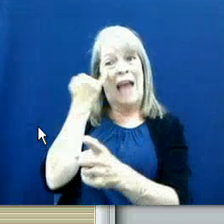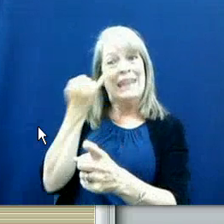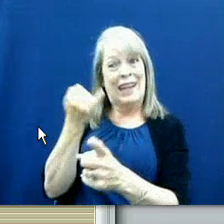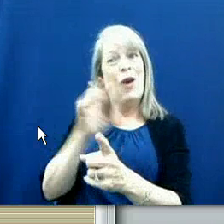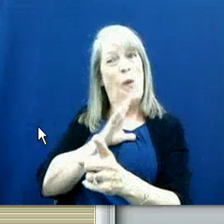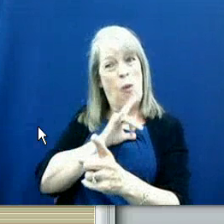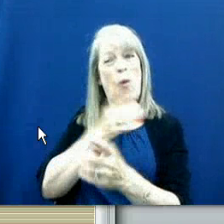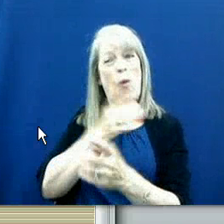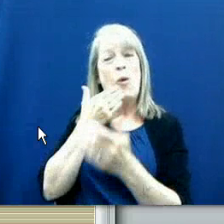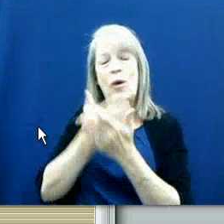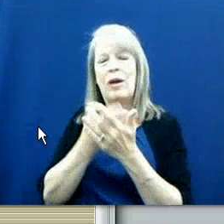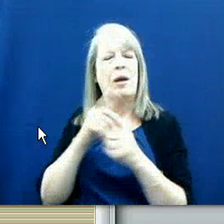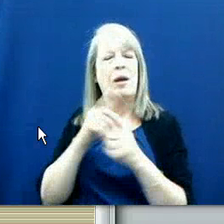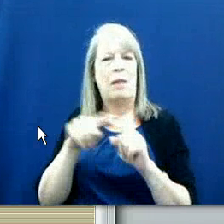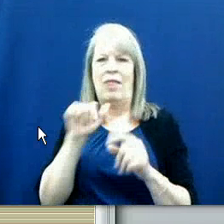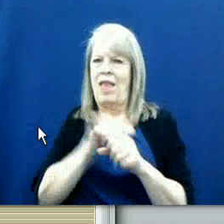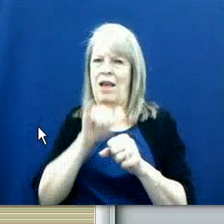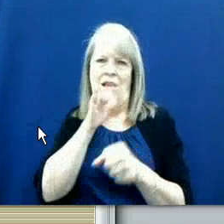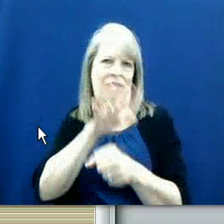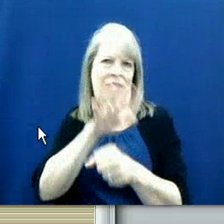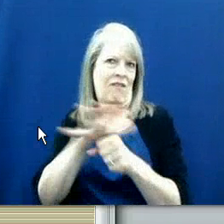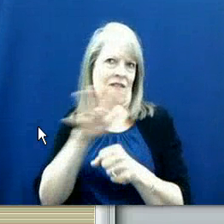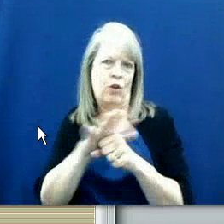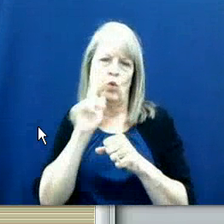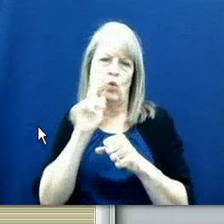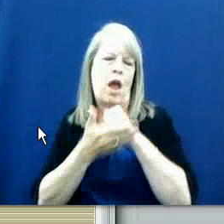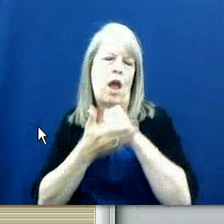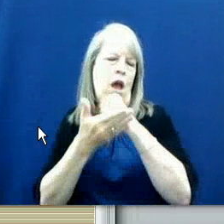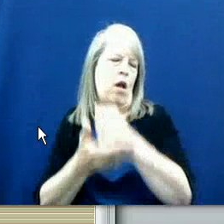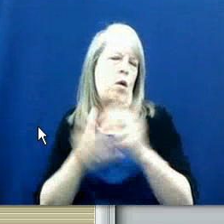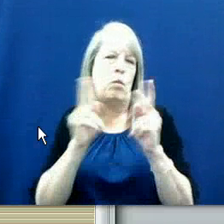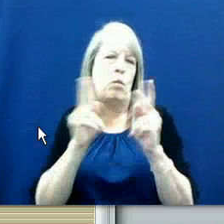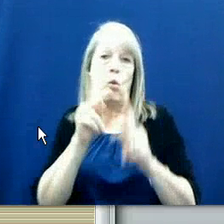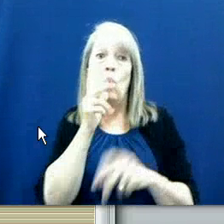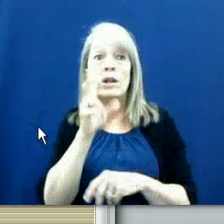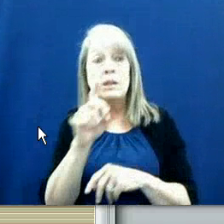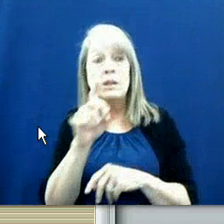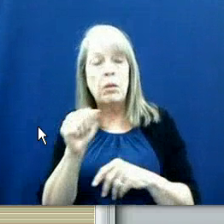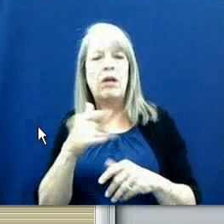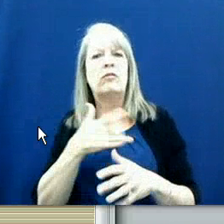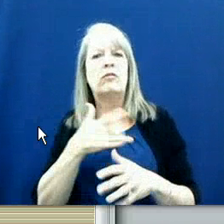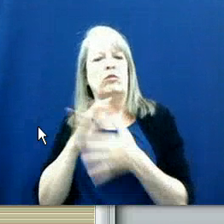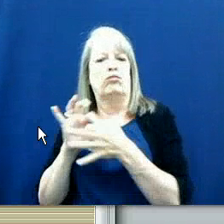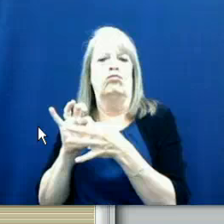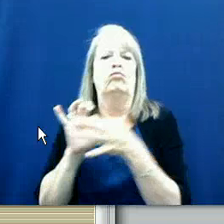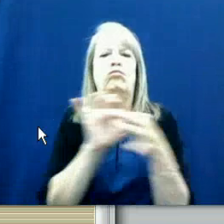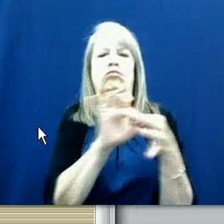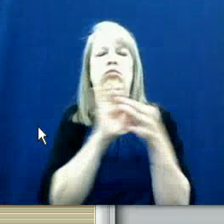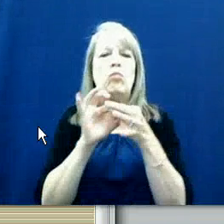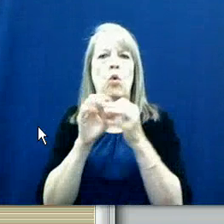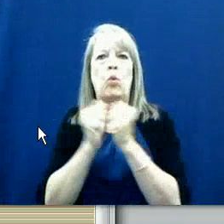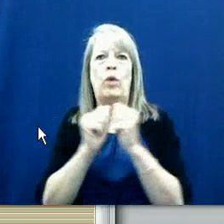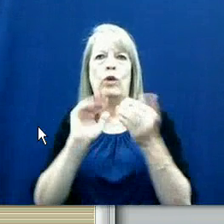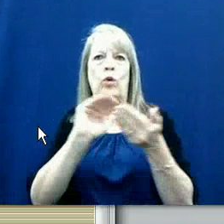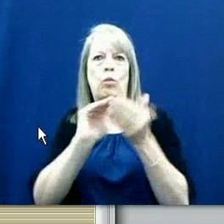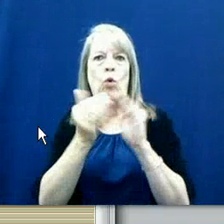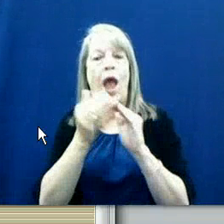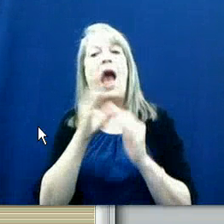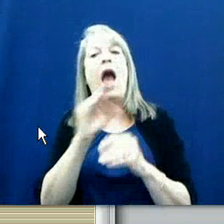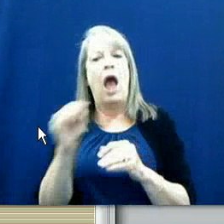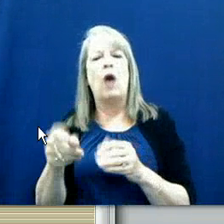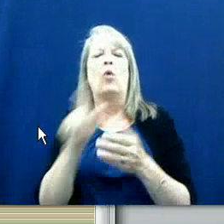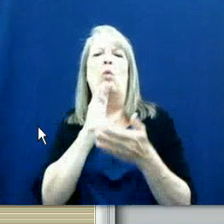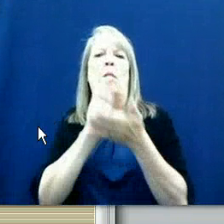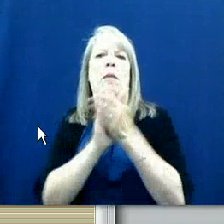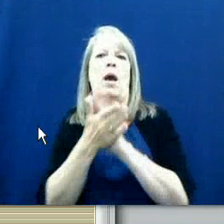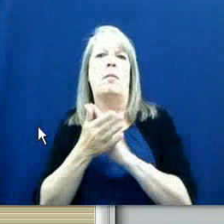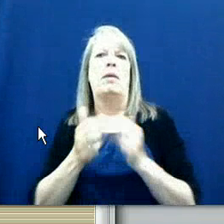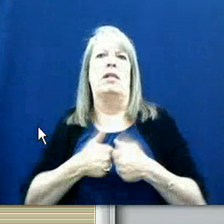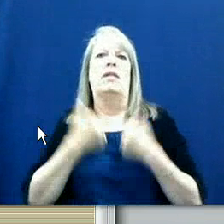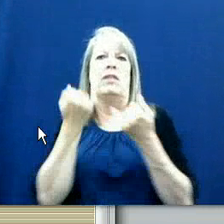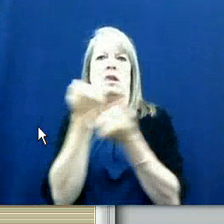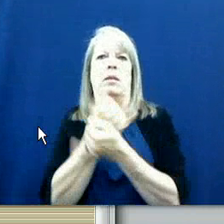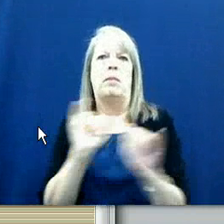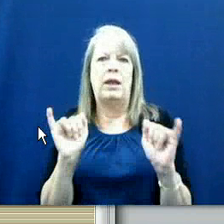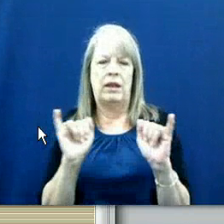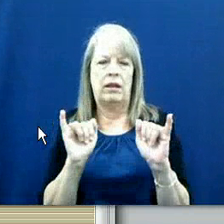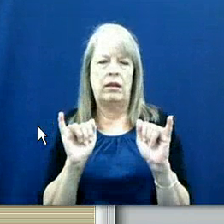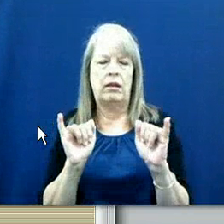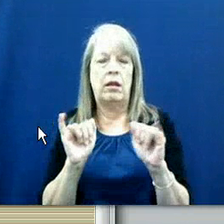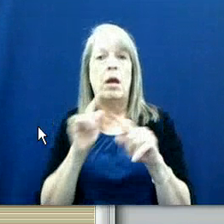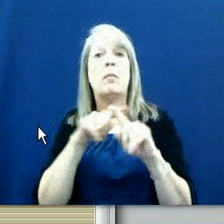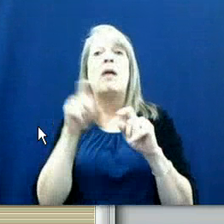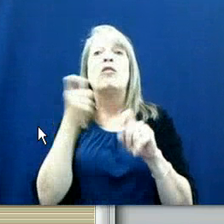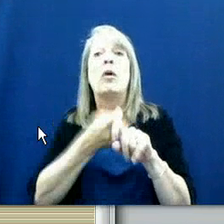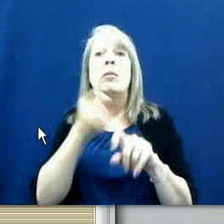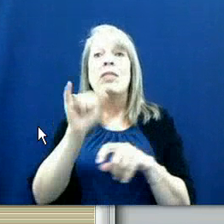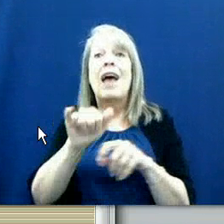going to take more than that for people with disabilities to build ties to their communities and live independently. Out of these efforts and